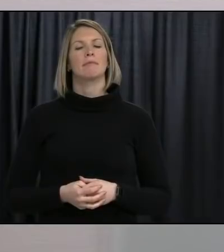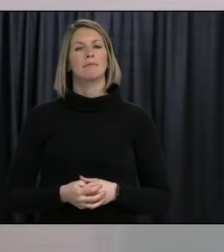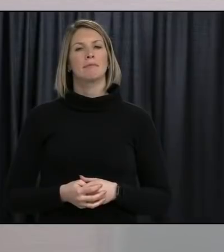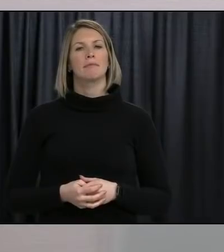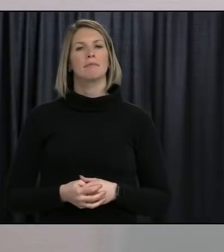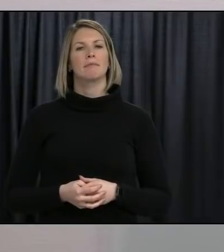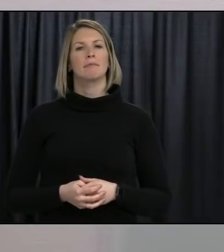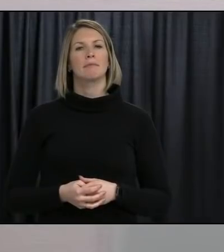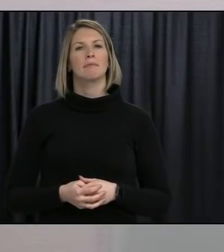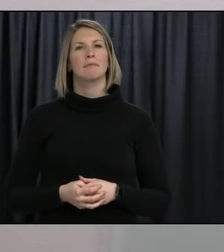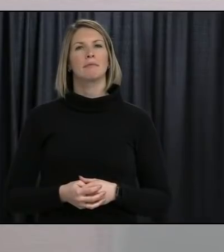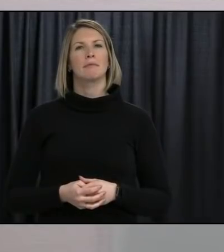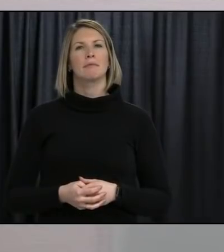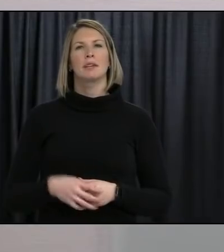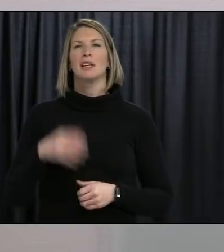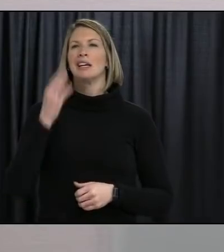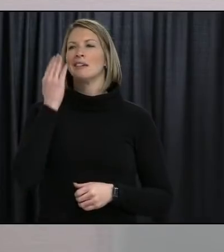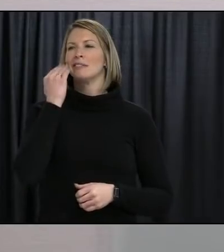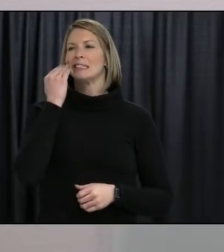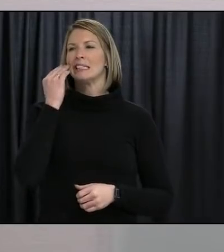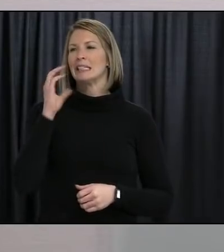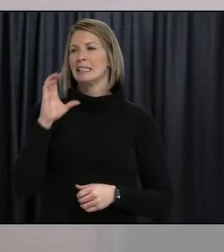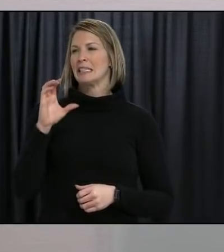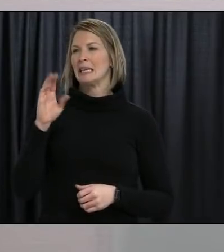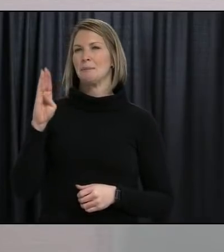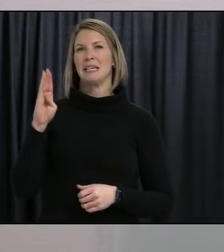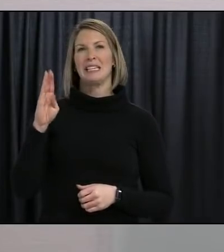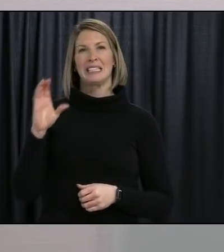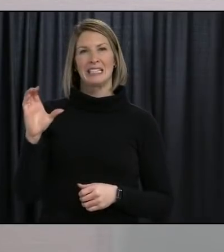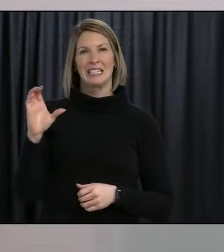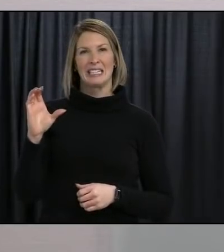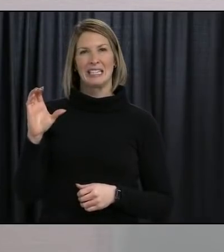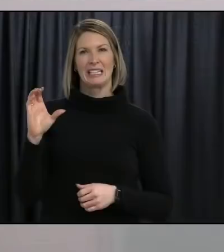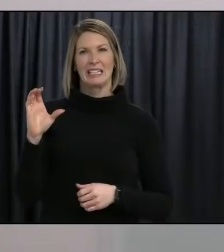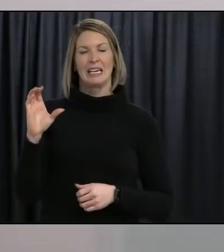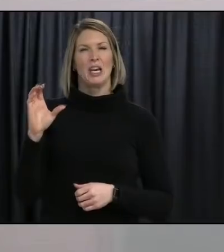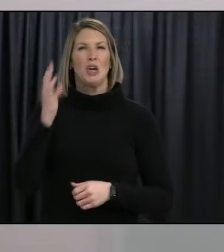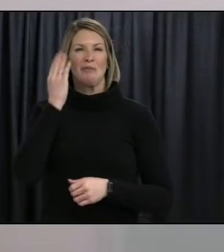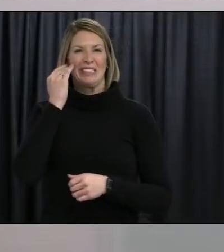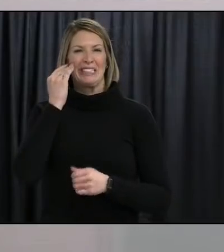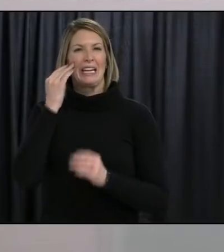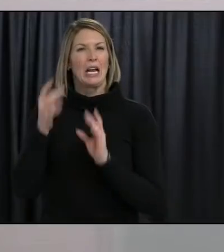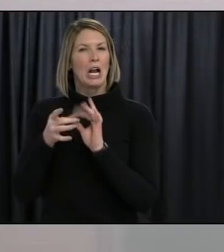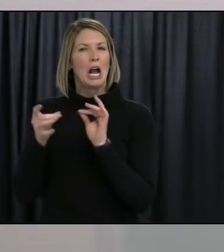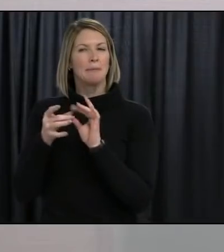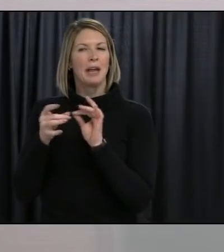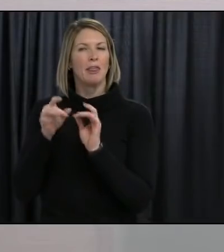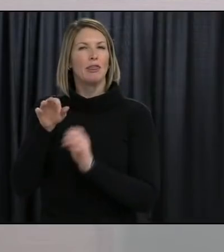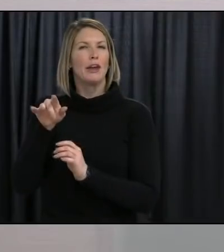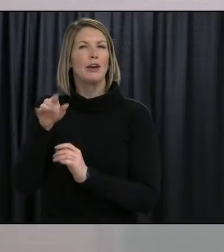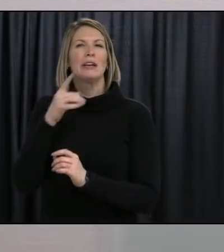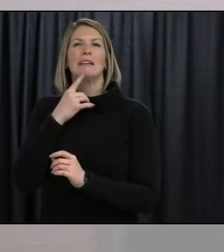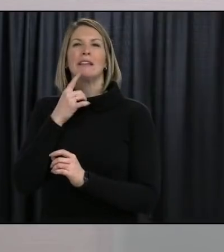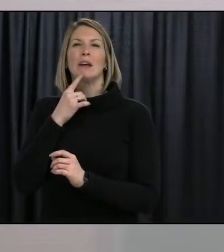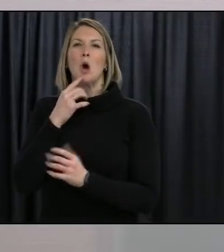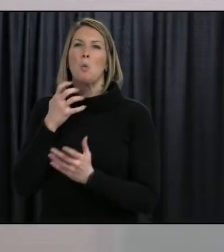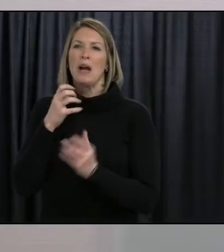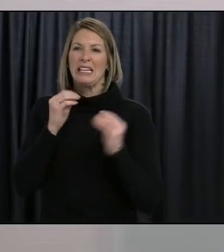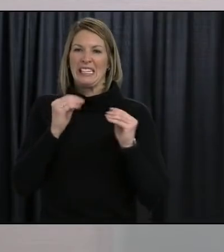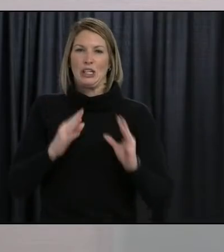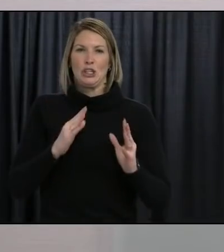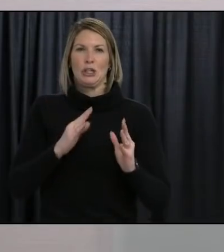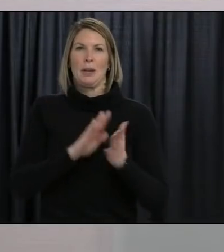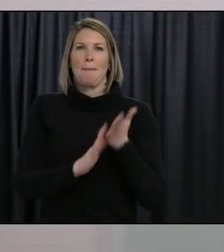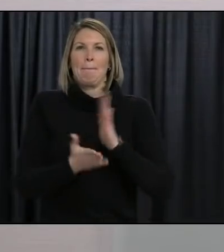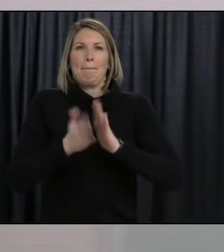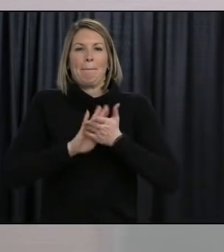Hi, the CDC recommends that teachers be moved way up on the priority list for the vaccine. Where do teachers stand in NL right now, and what